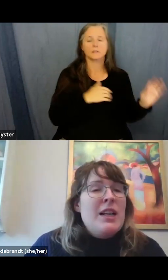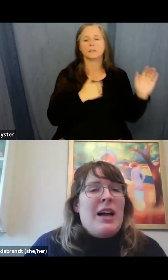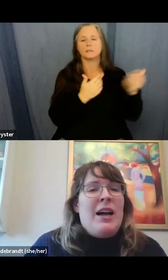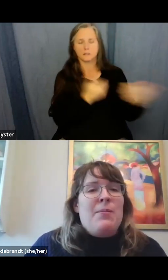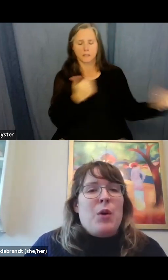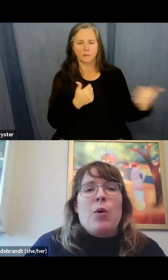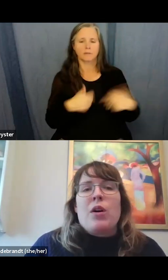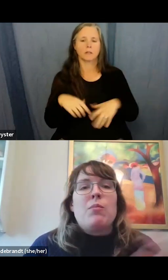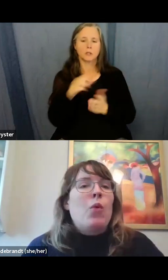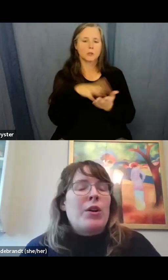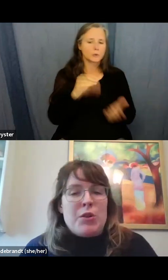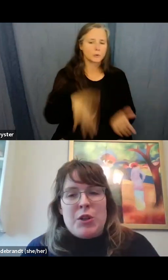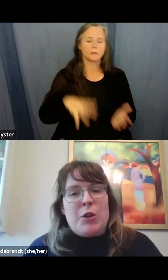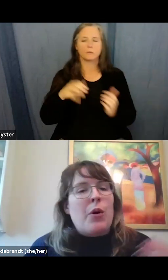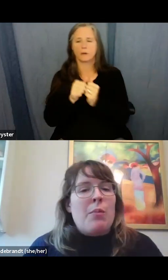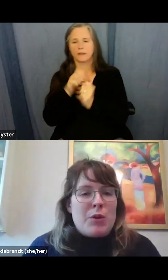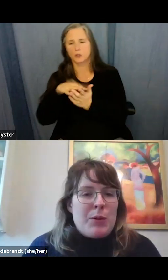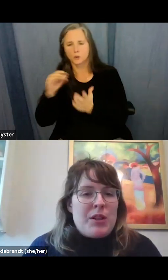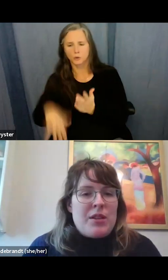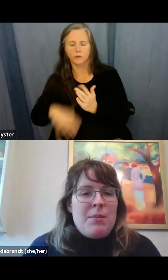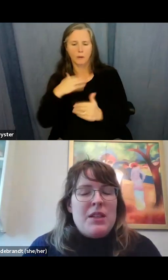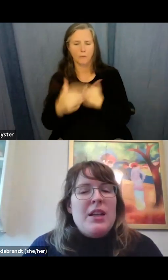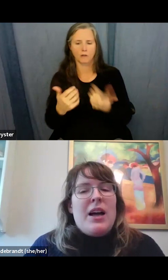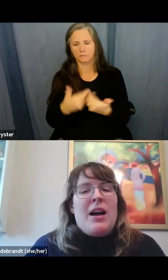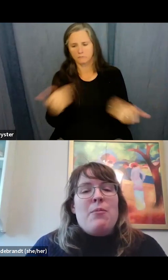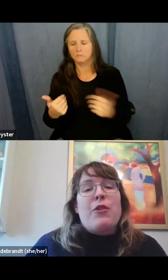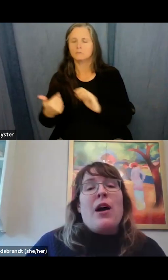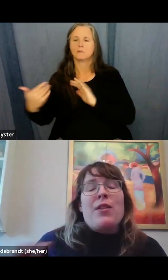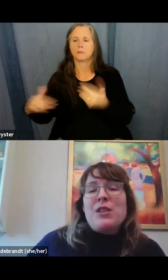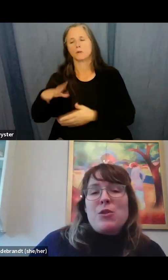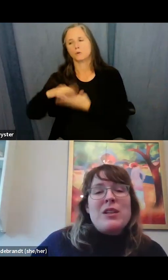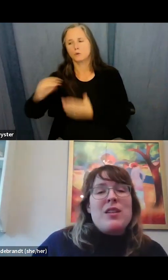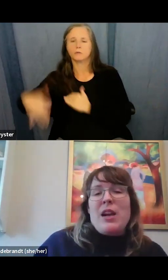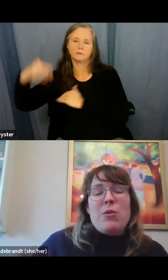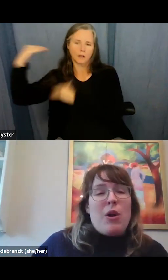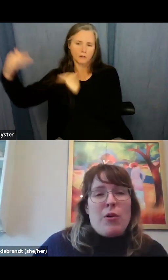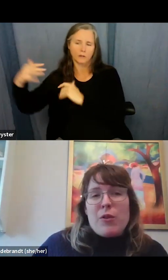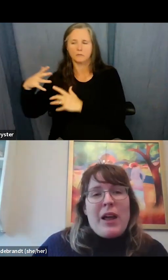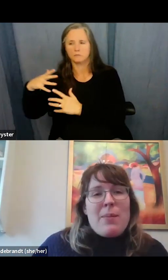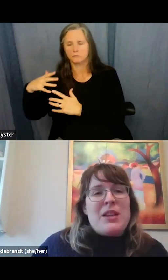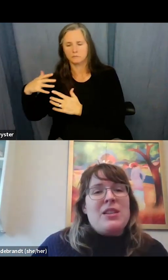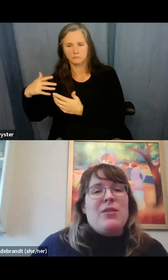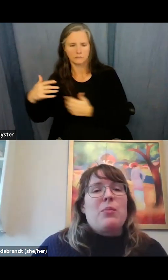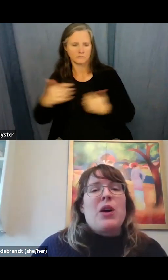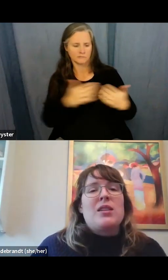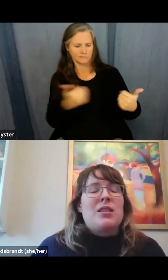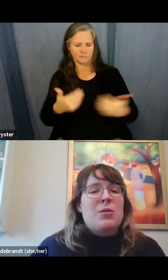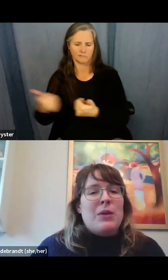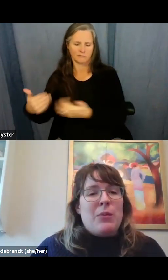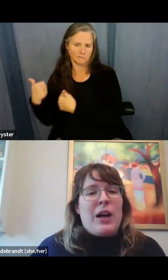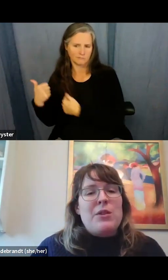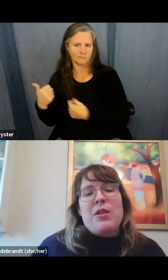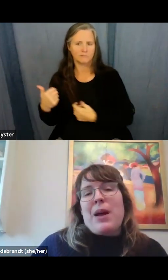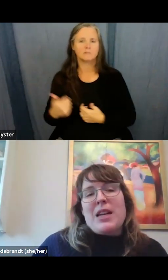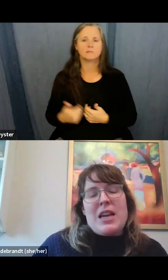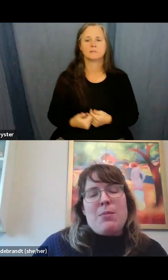potentially, or one or two or multiple systems. For other districts, they don't overlap these different processes